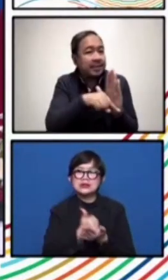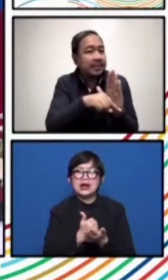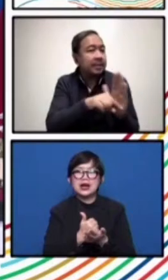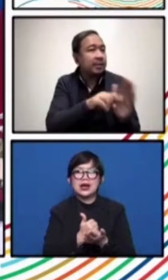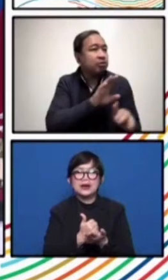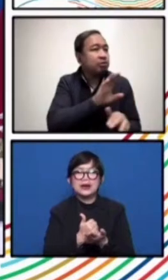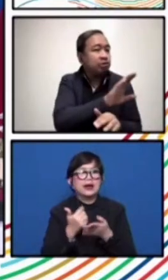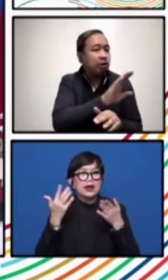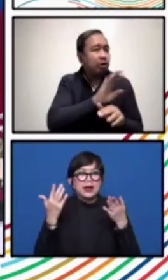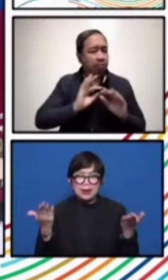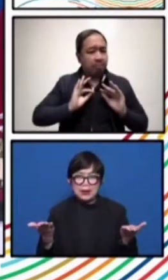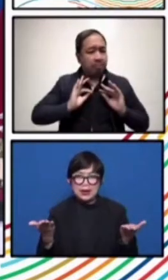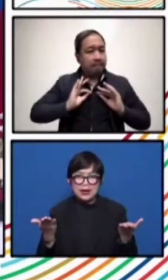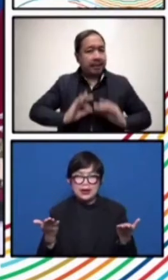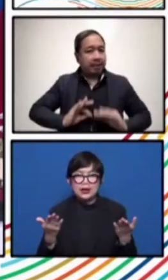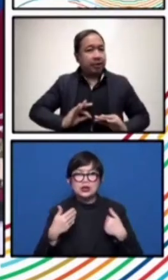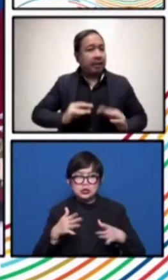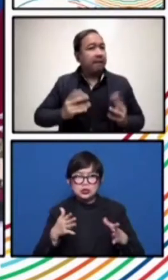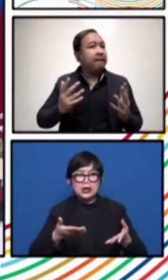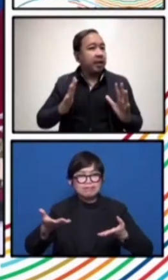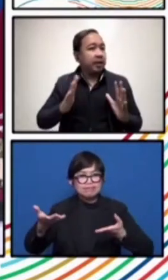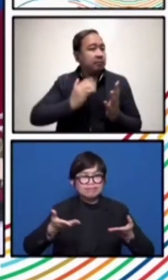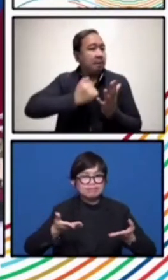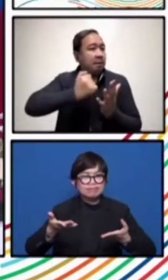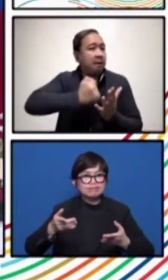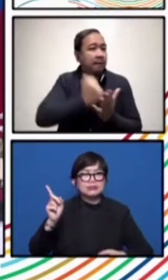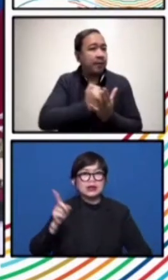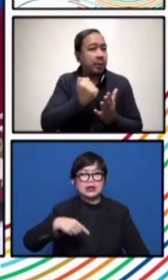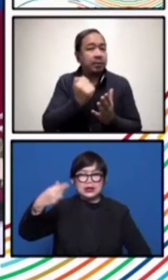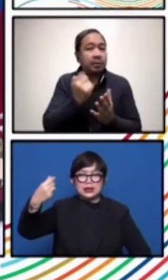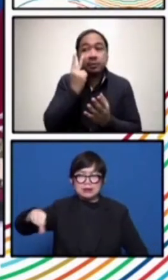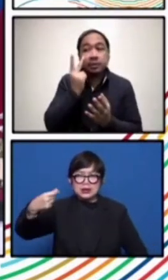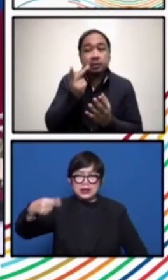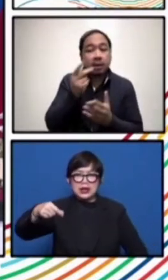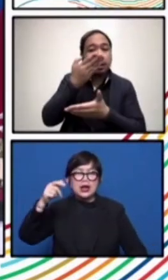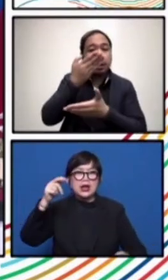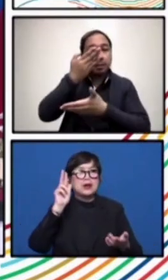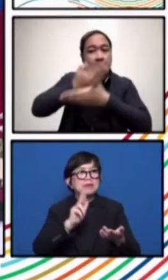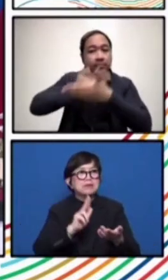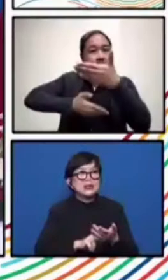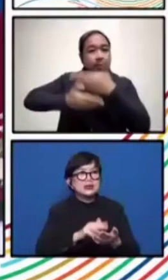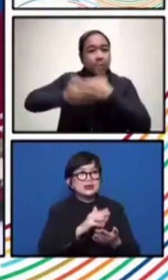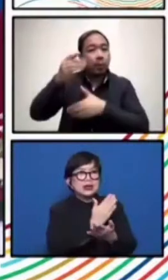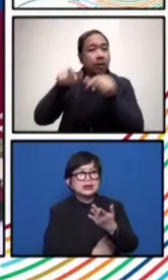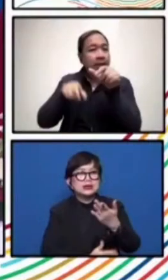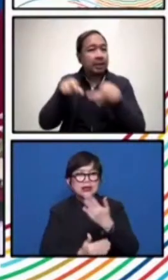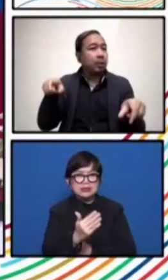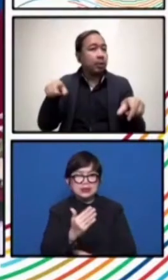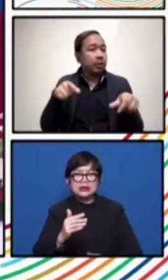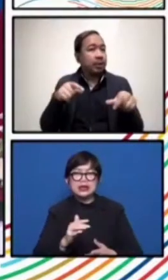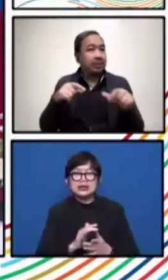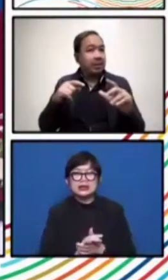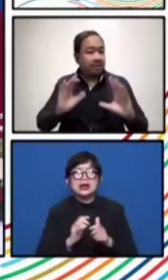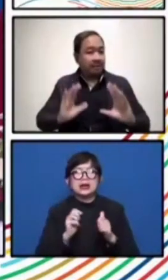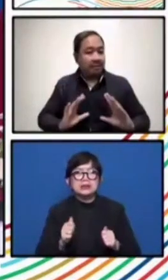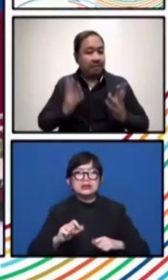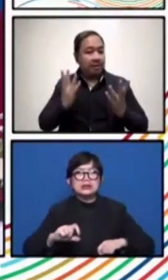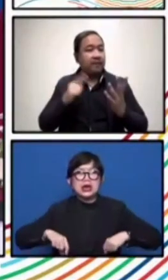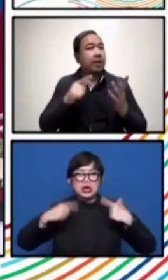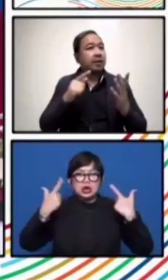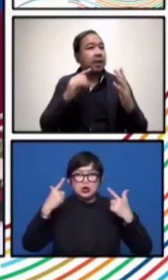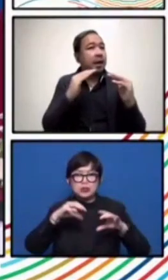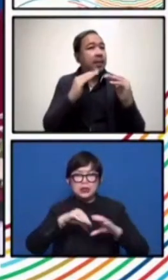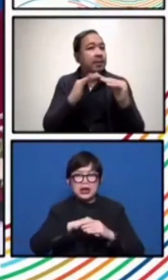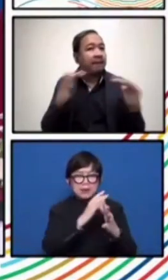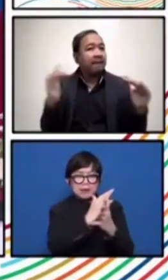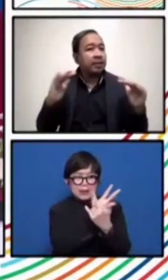to ensure that person with disability living in diverse communities receive the support and services they need